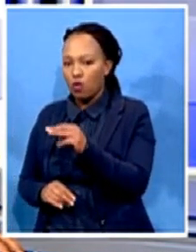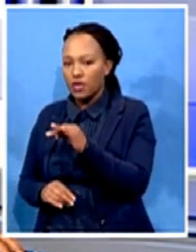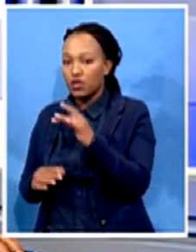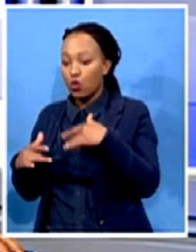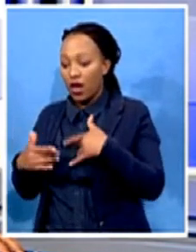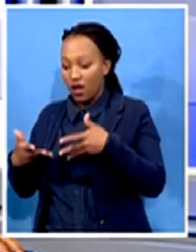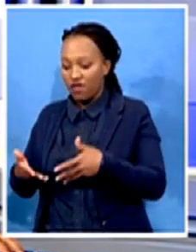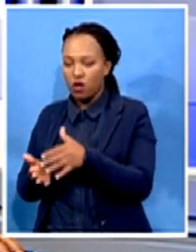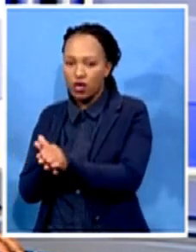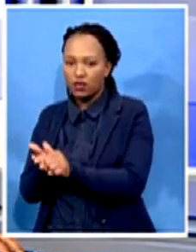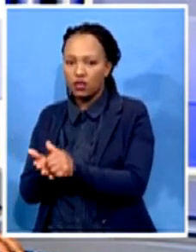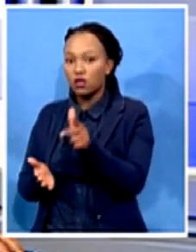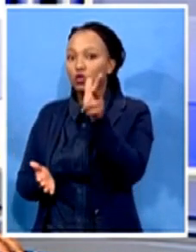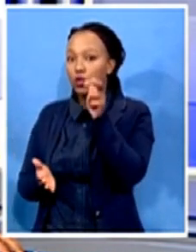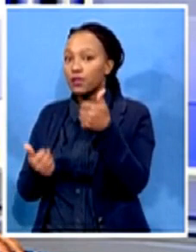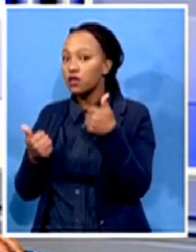Okay.